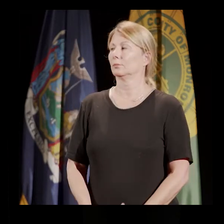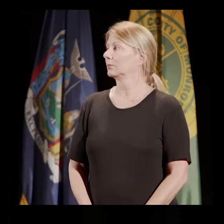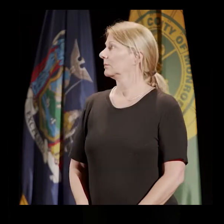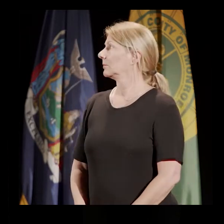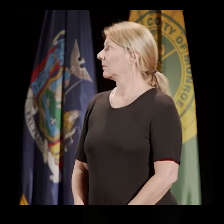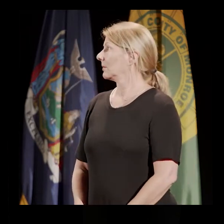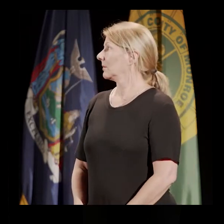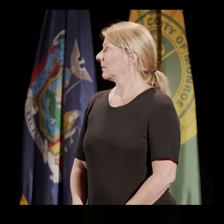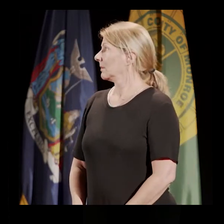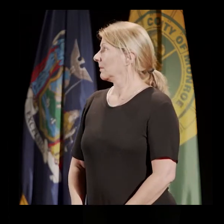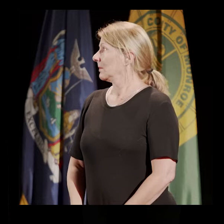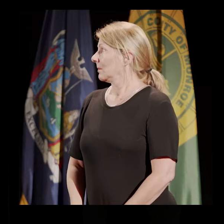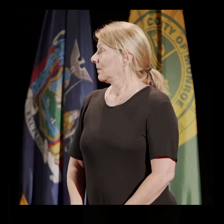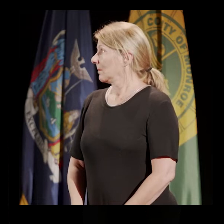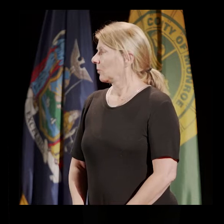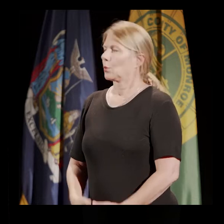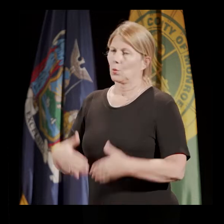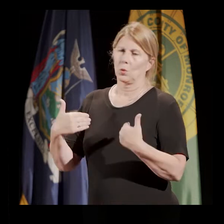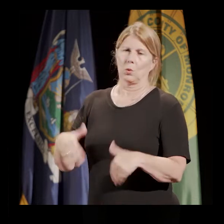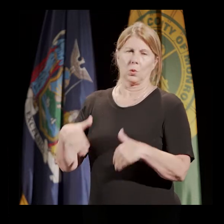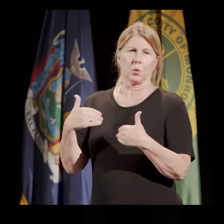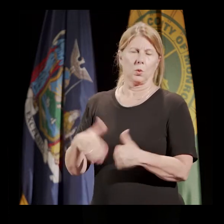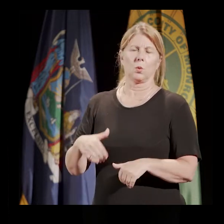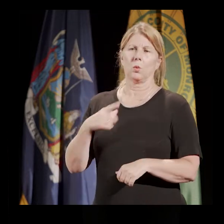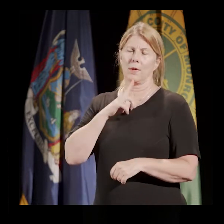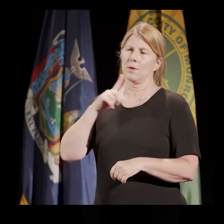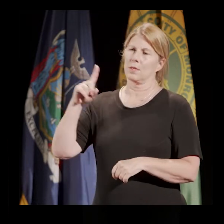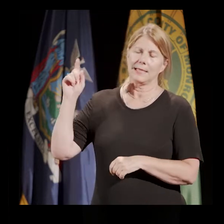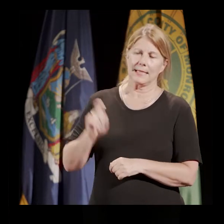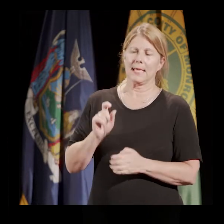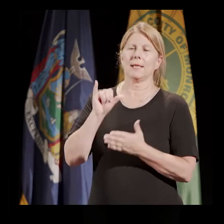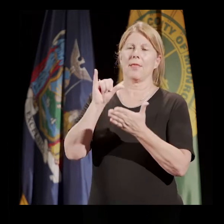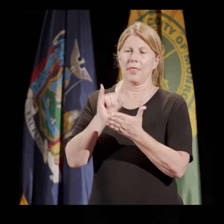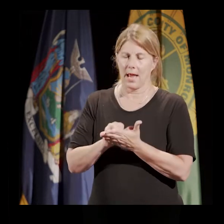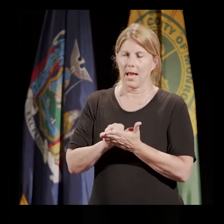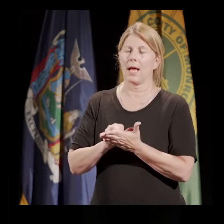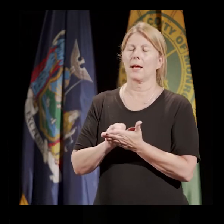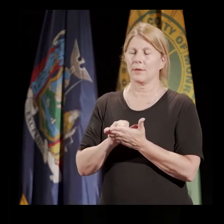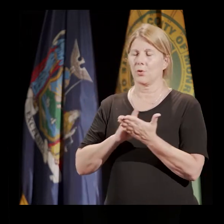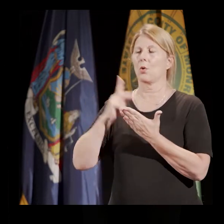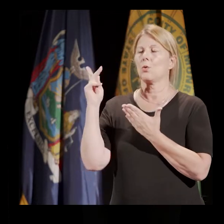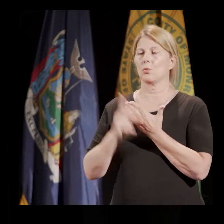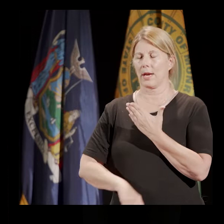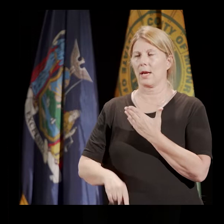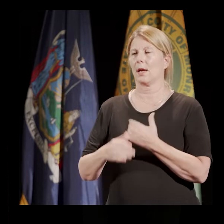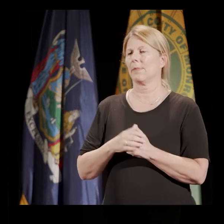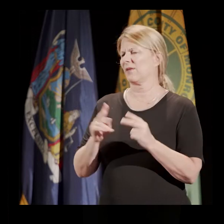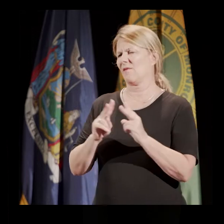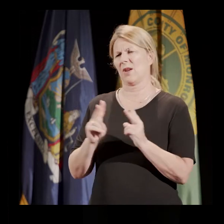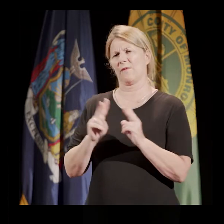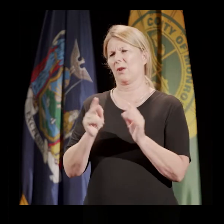Talk about an idea that was long overdue. This was crucial. This is crucial as we seek to build trusted